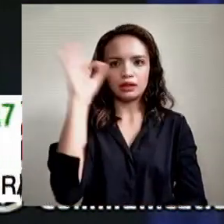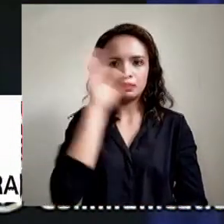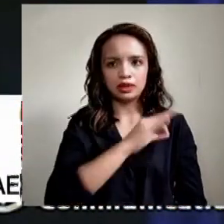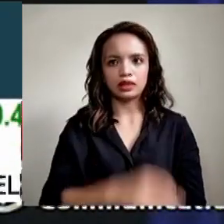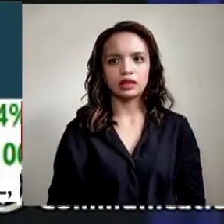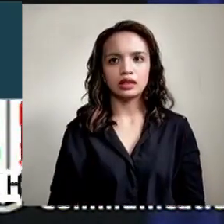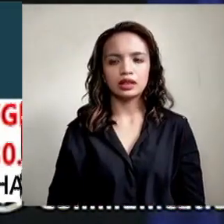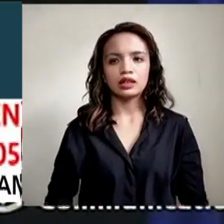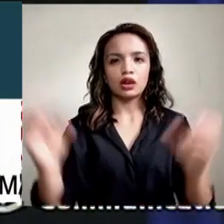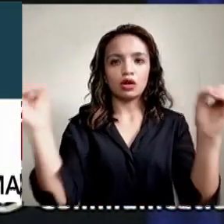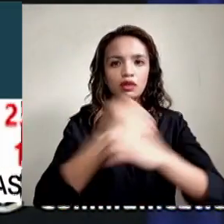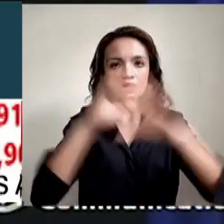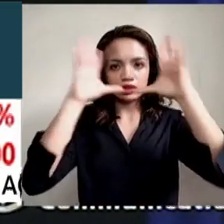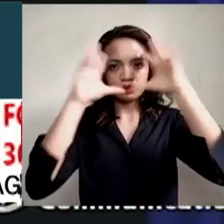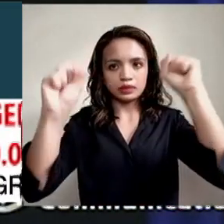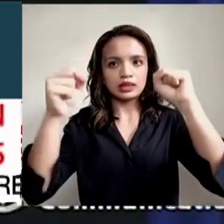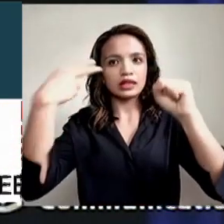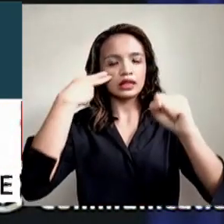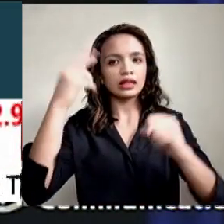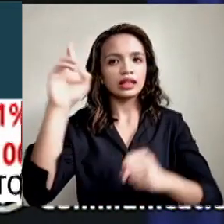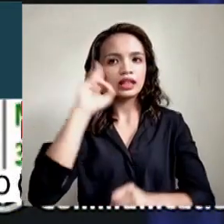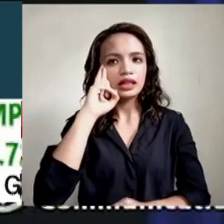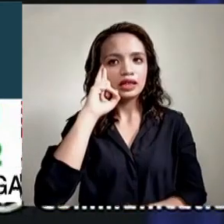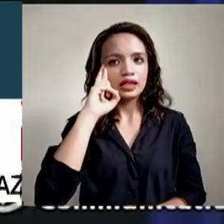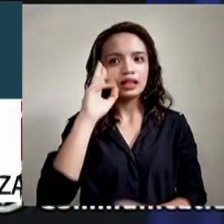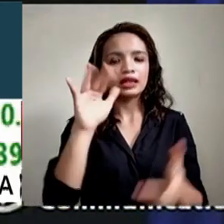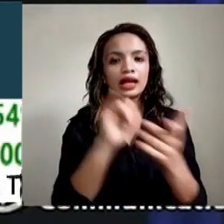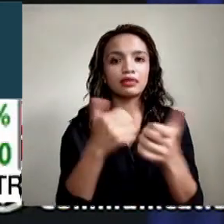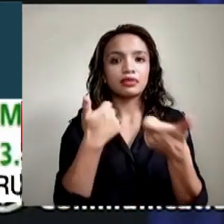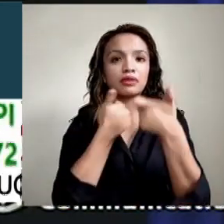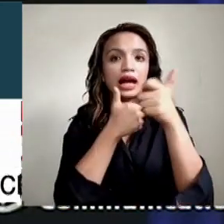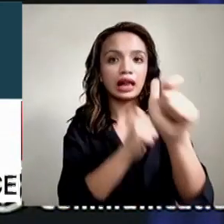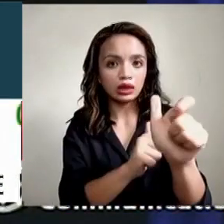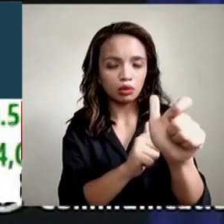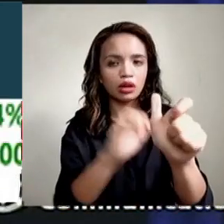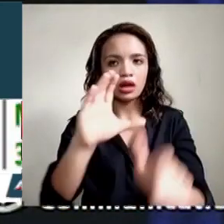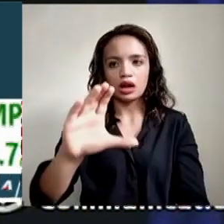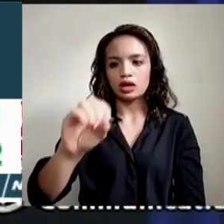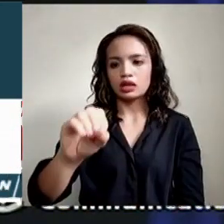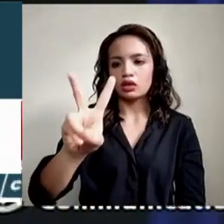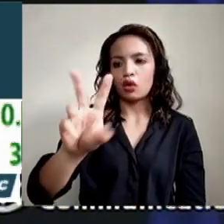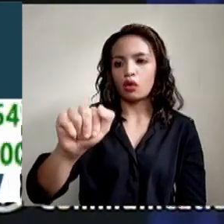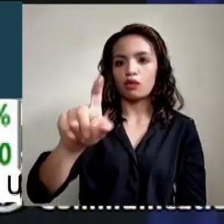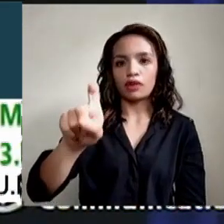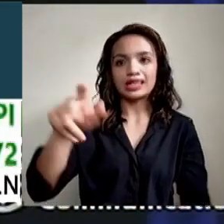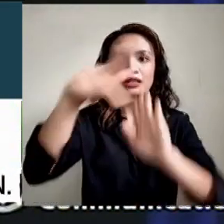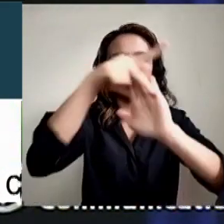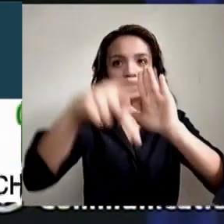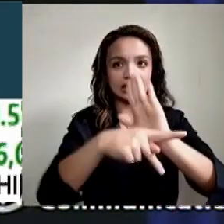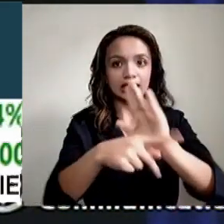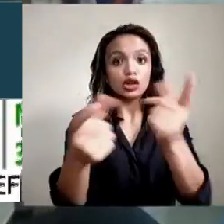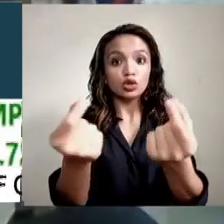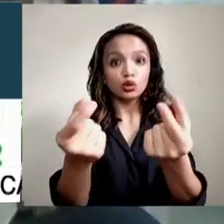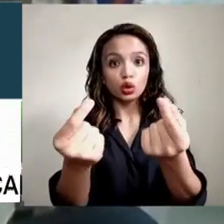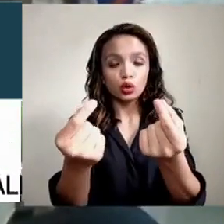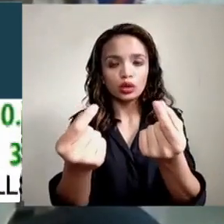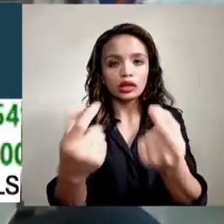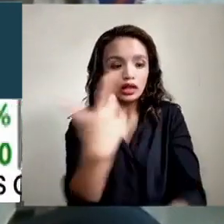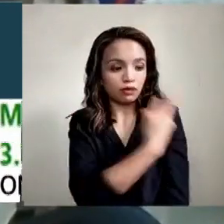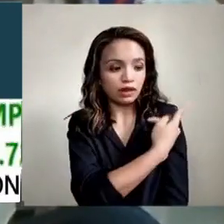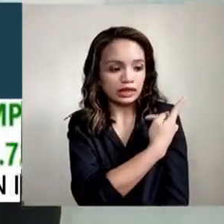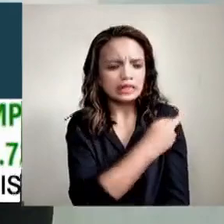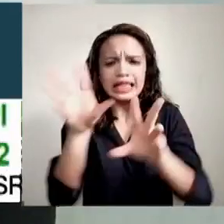Kanyang spokesperson. This is in compliance with the COVAX's policy to give the vaccines to the most